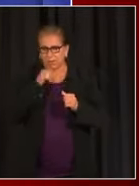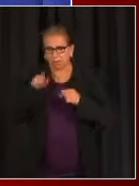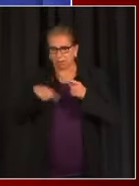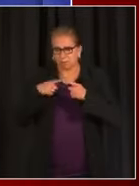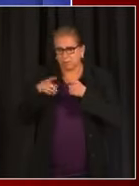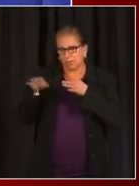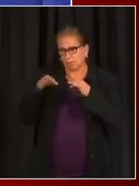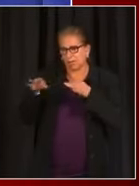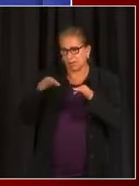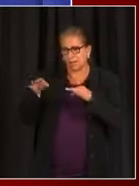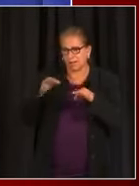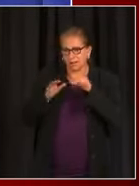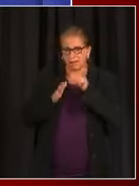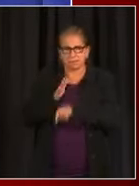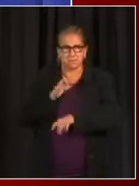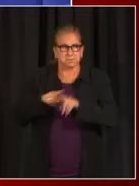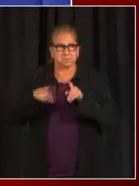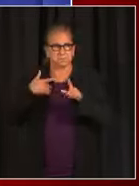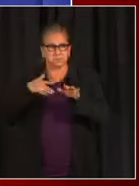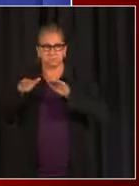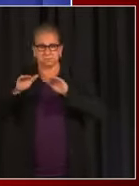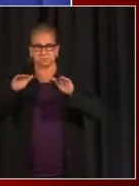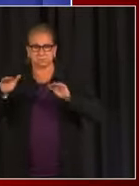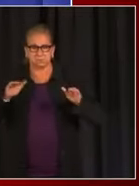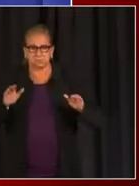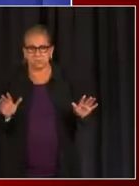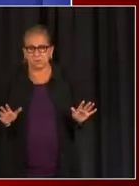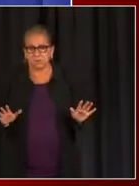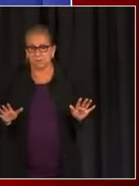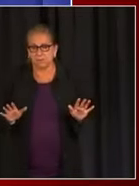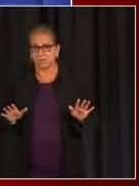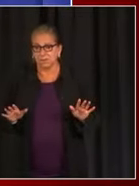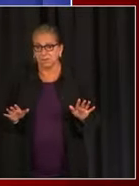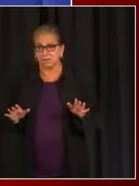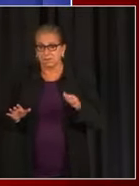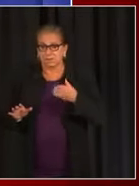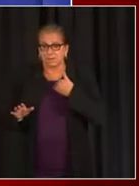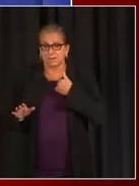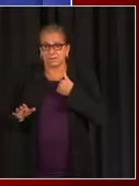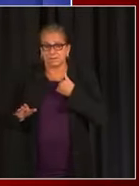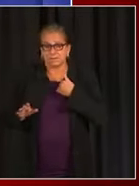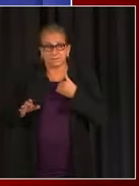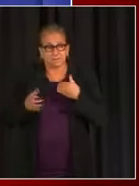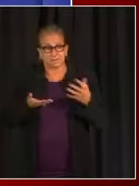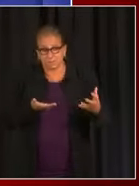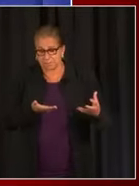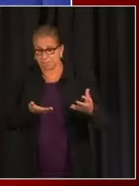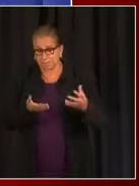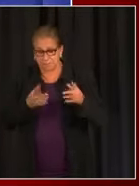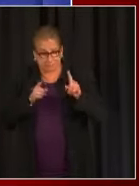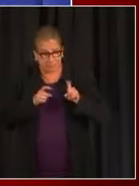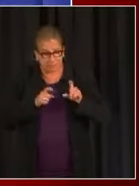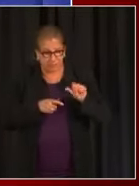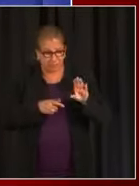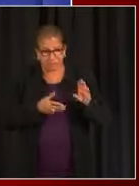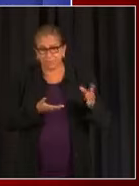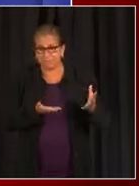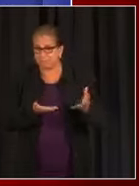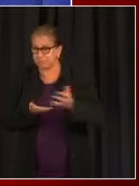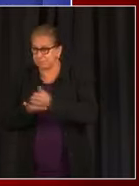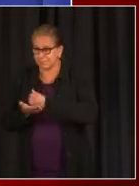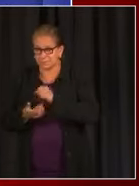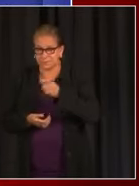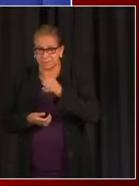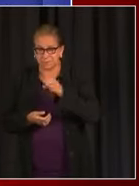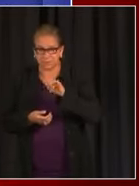that, and just reminding everyone that every specimen collected will not necessarily meet the laboratory criteria for